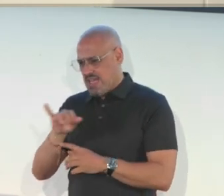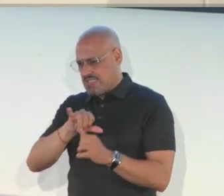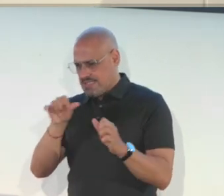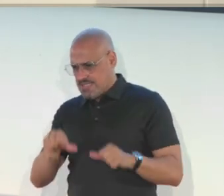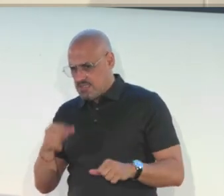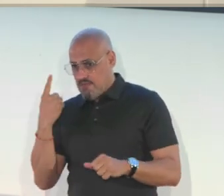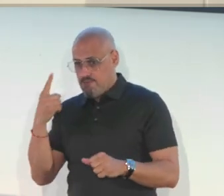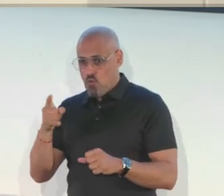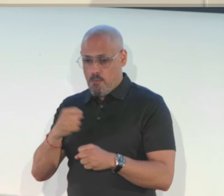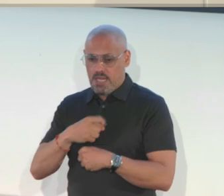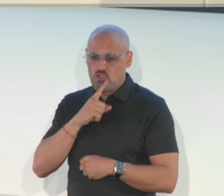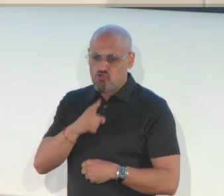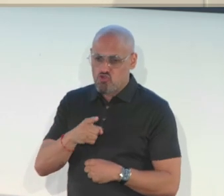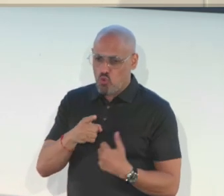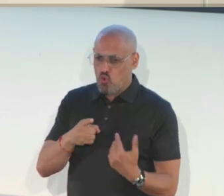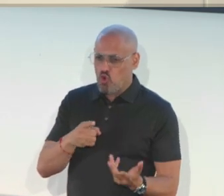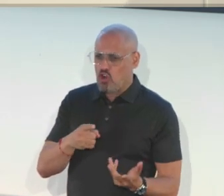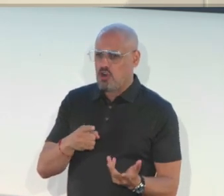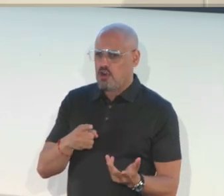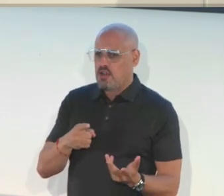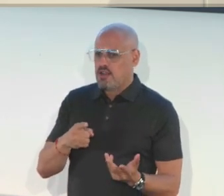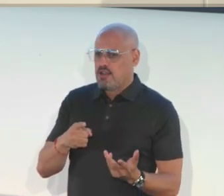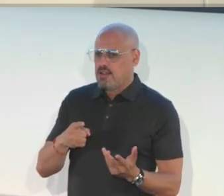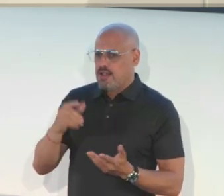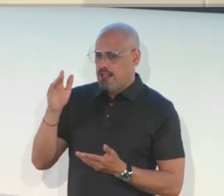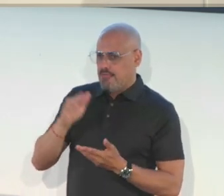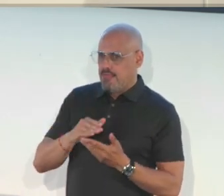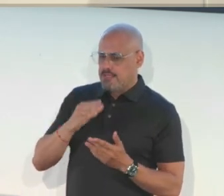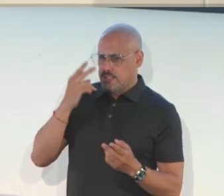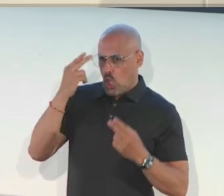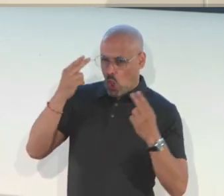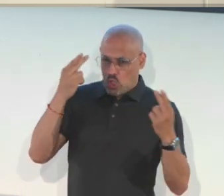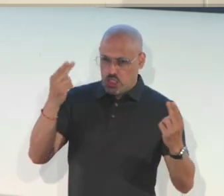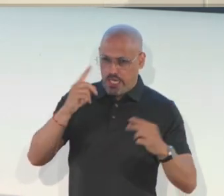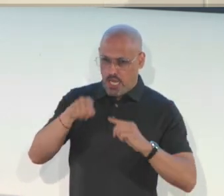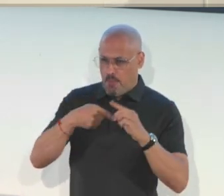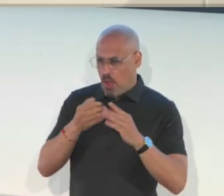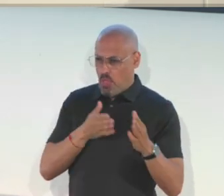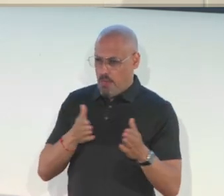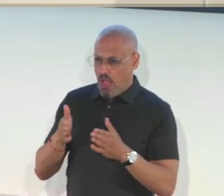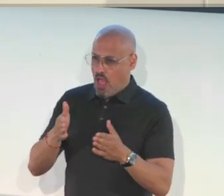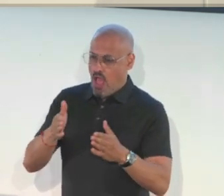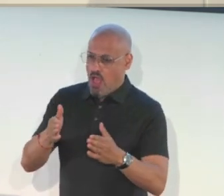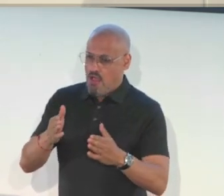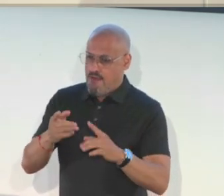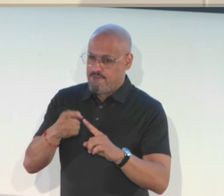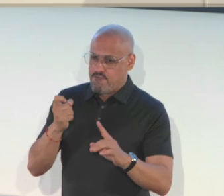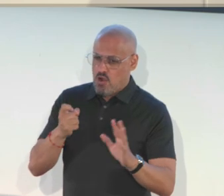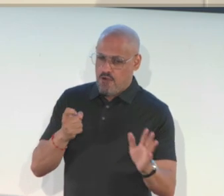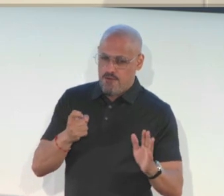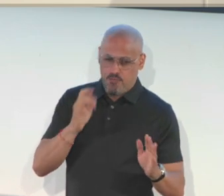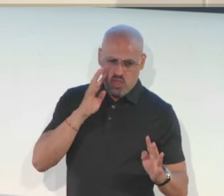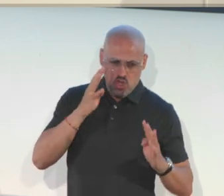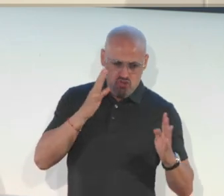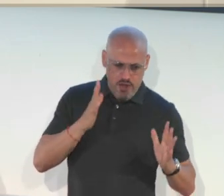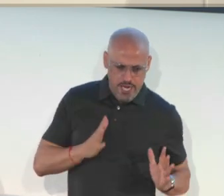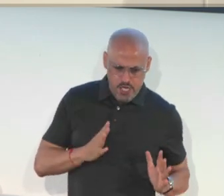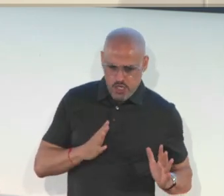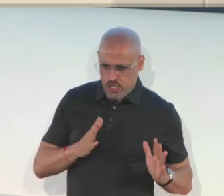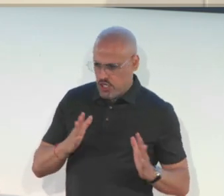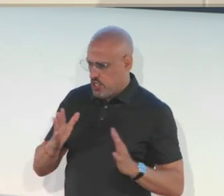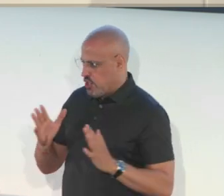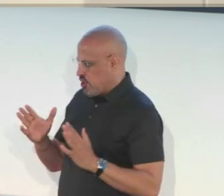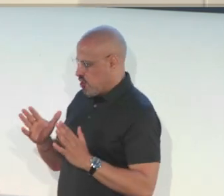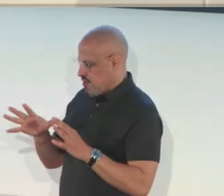to ensure less hallucination along the path from the creator to the